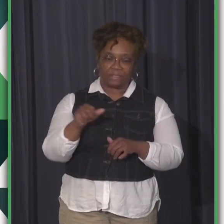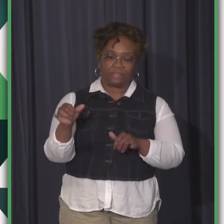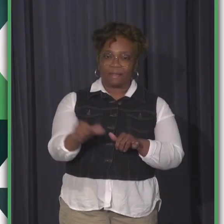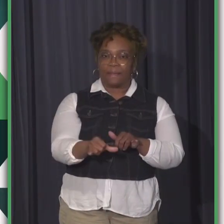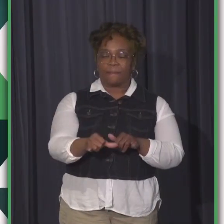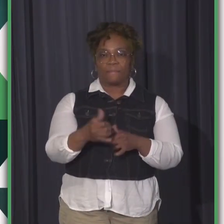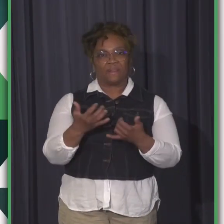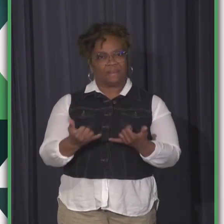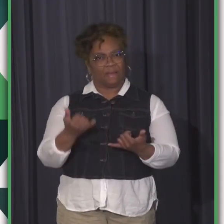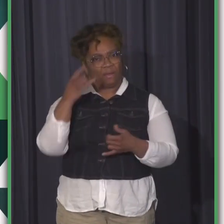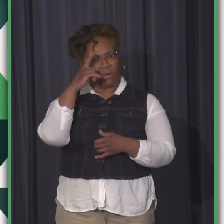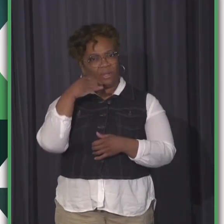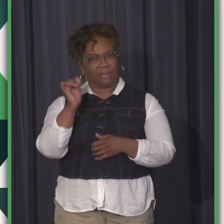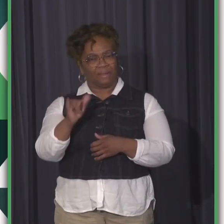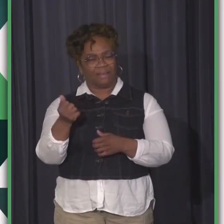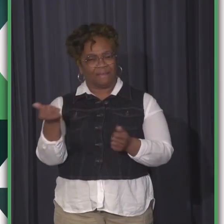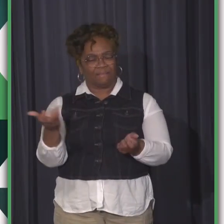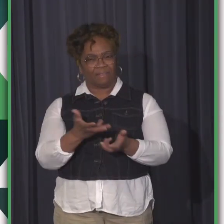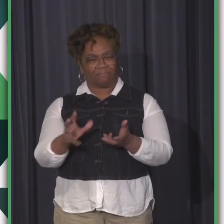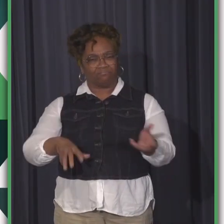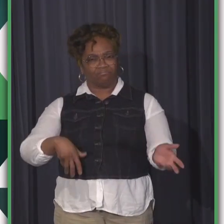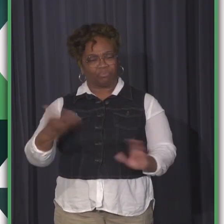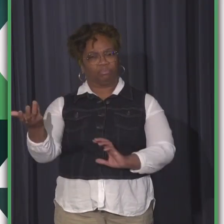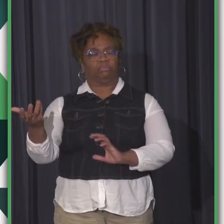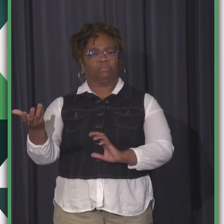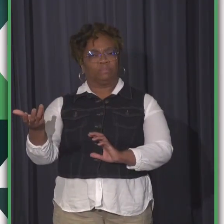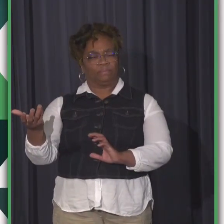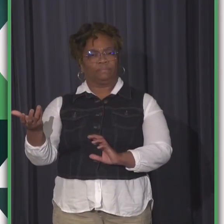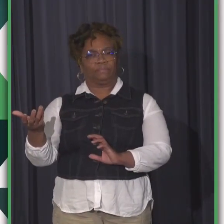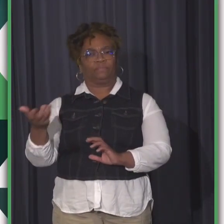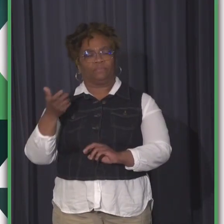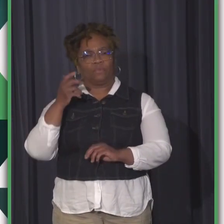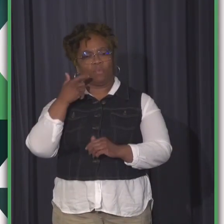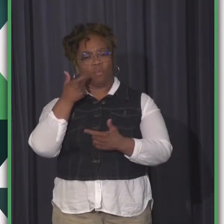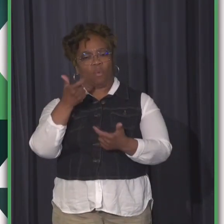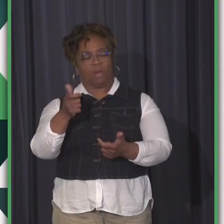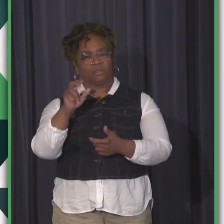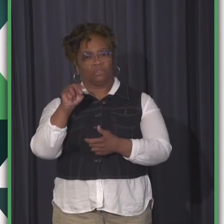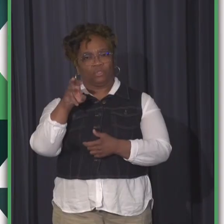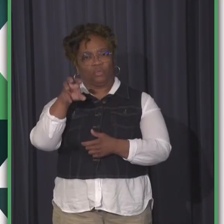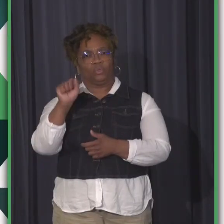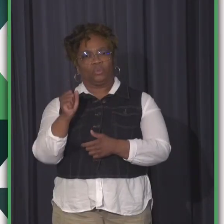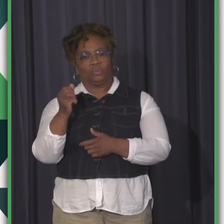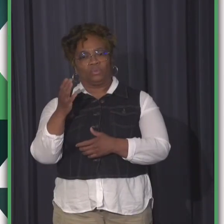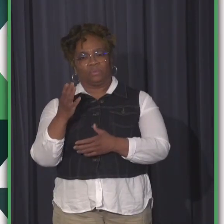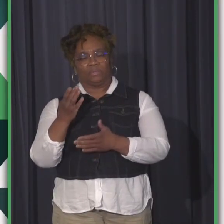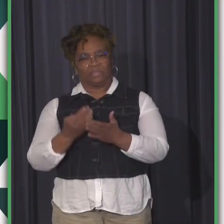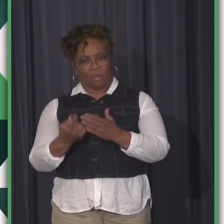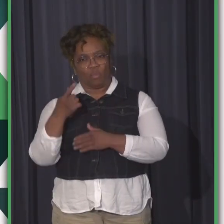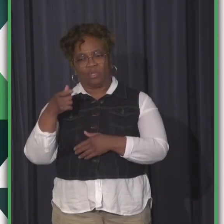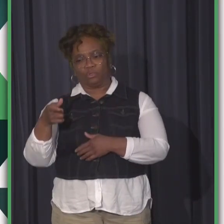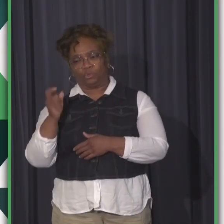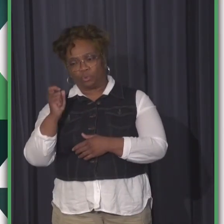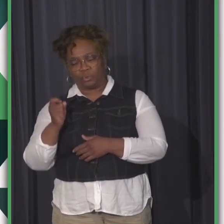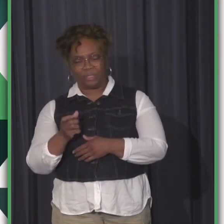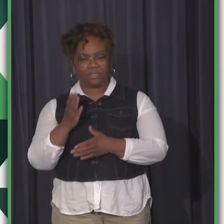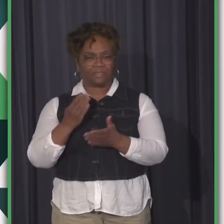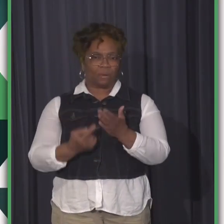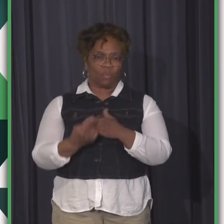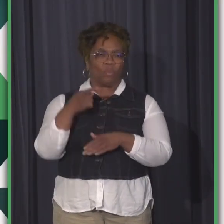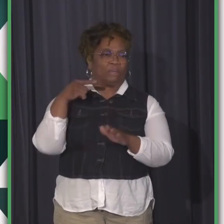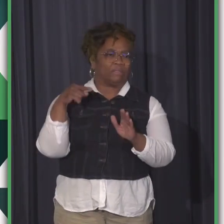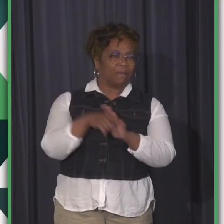like everything is going amok as far as you look at the news every day, somebody is shooting, somebody is